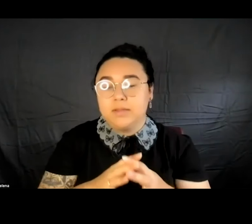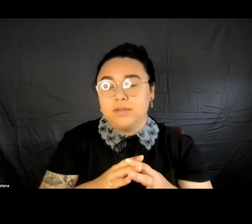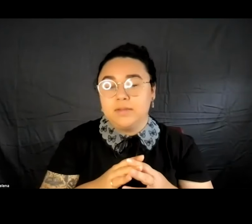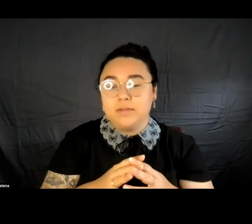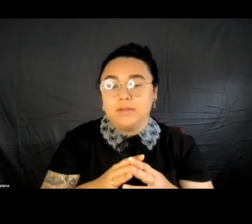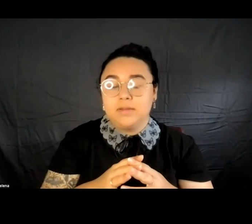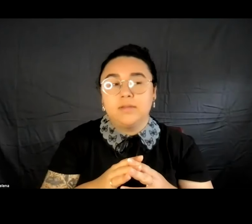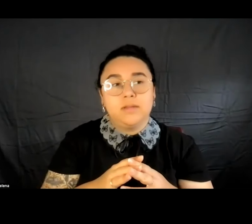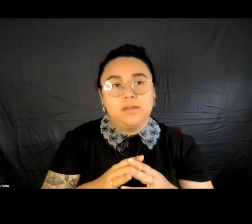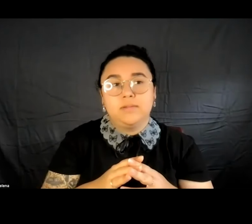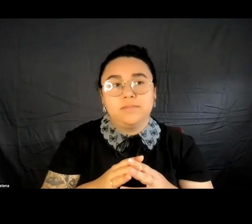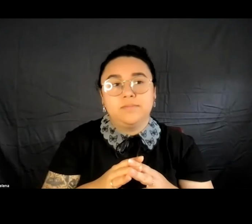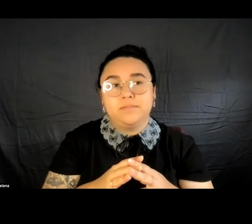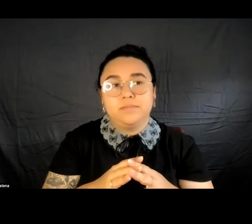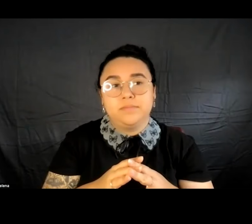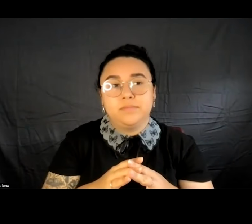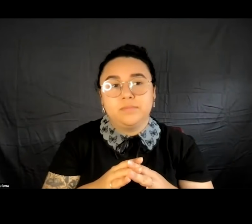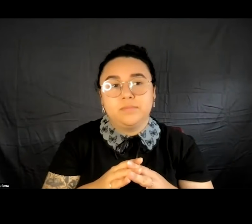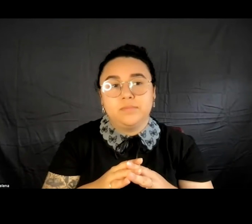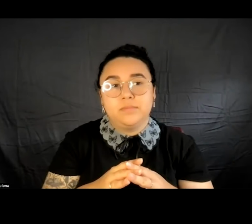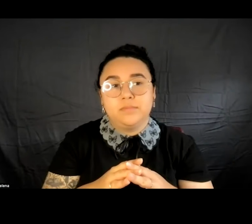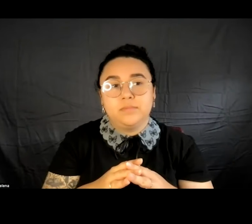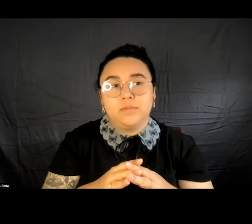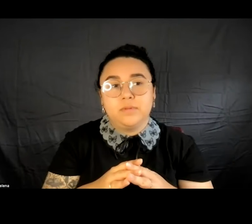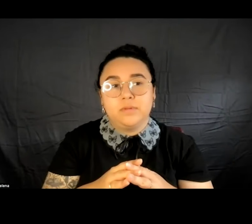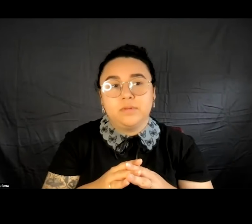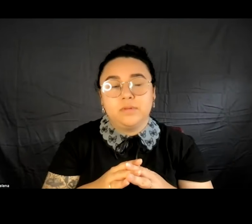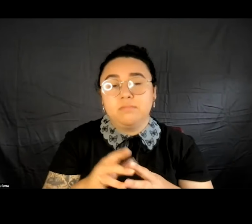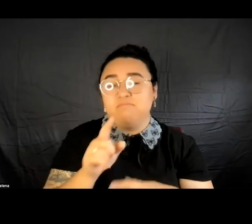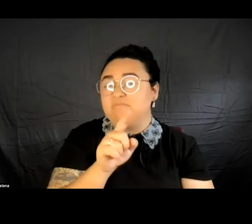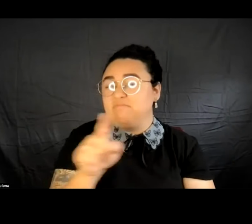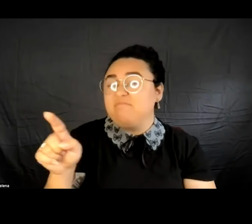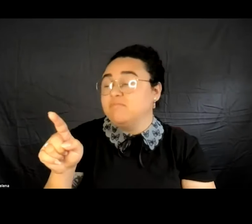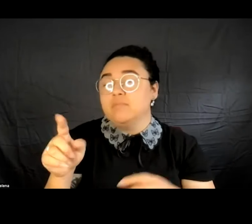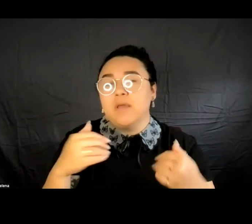it's such an opportunity to kind of really open the door to let everybody in.